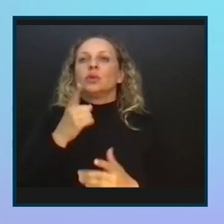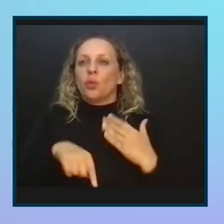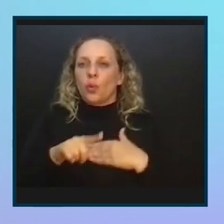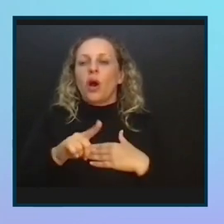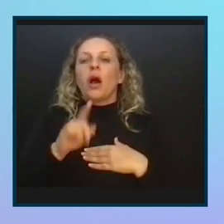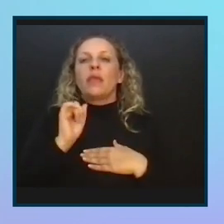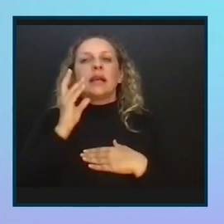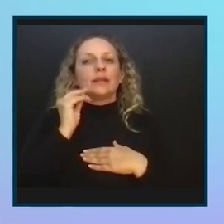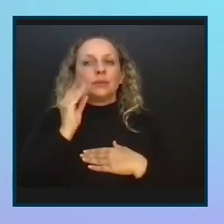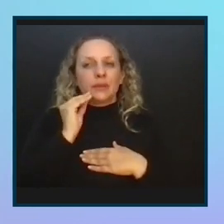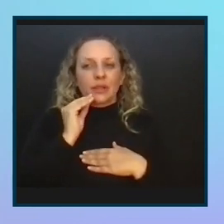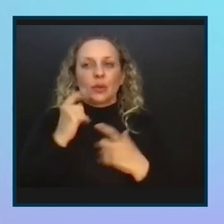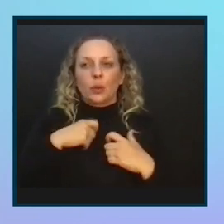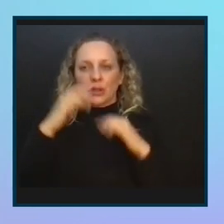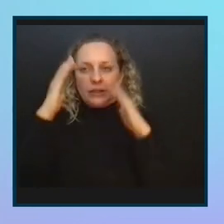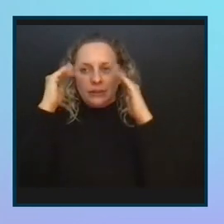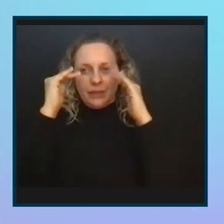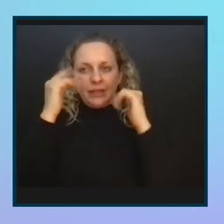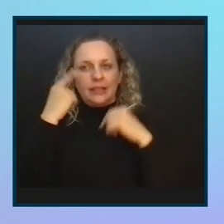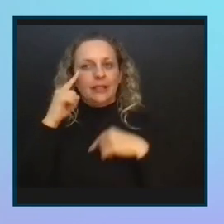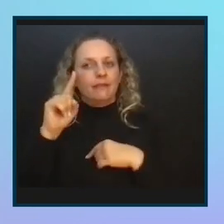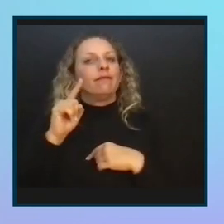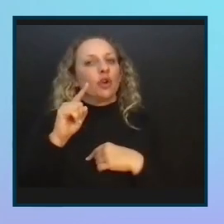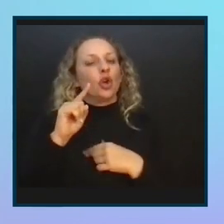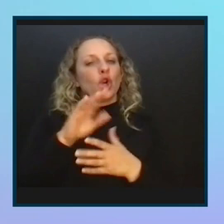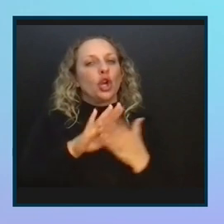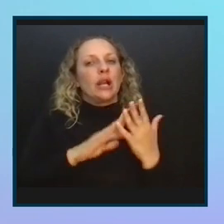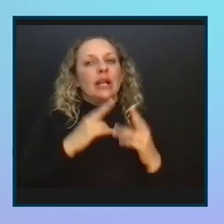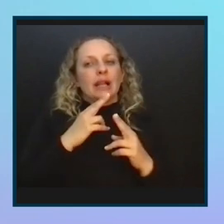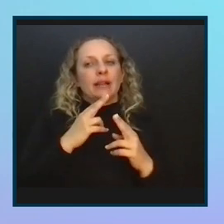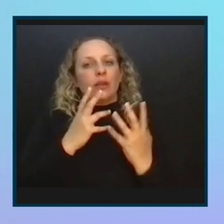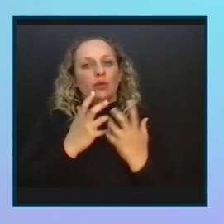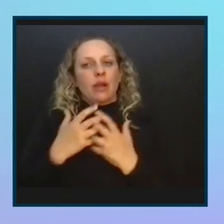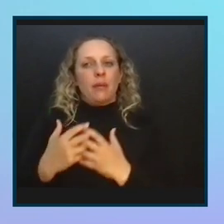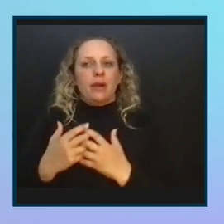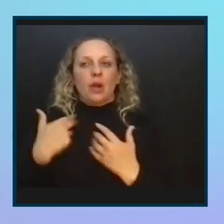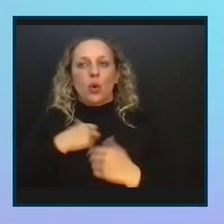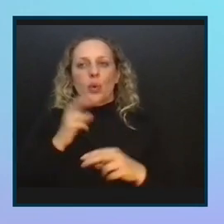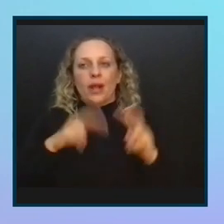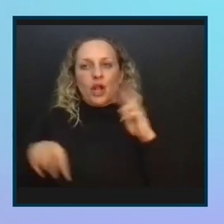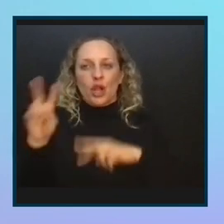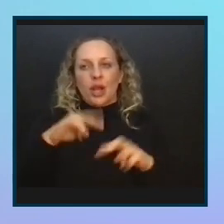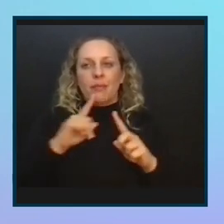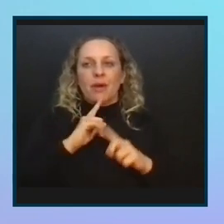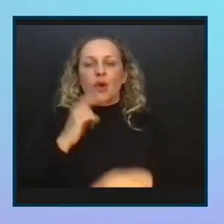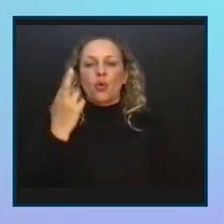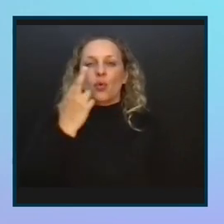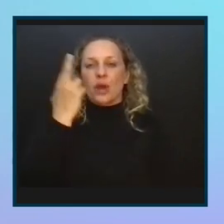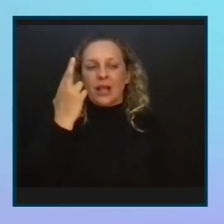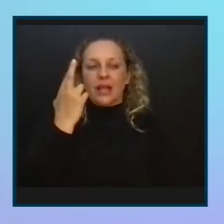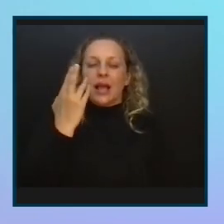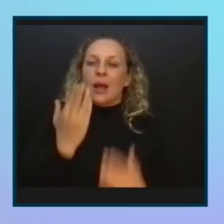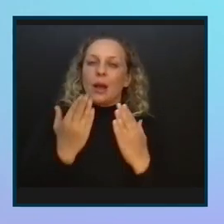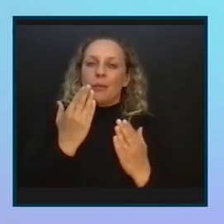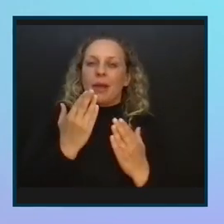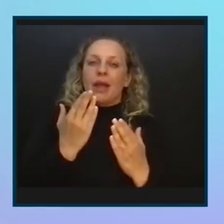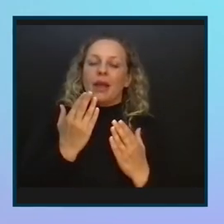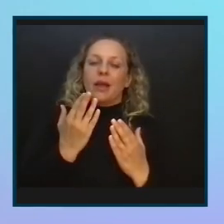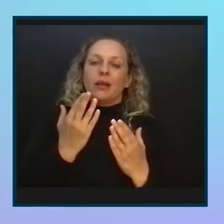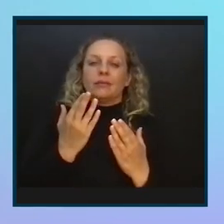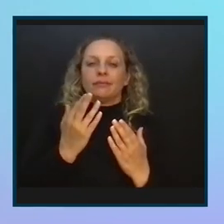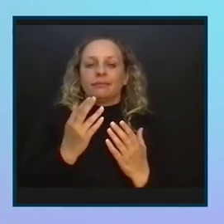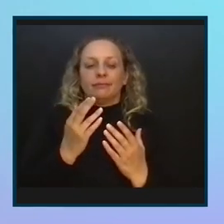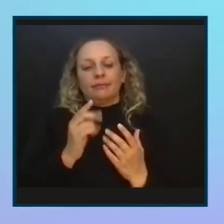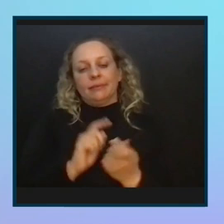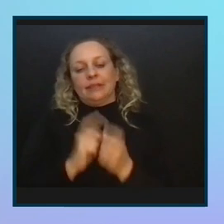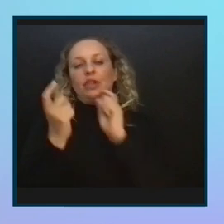the experience we're expecting for a couple of the main combinations that we look at, but realize that it may alter. And then